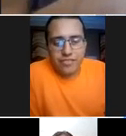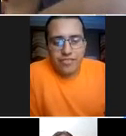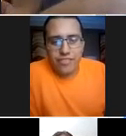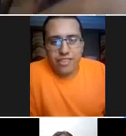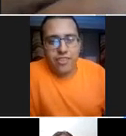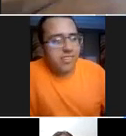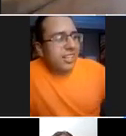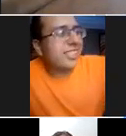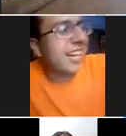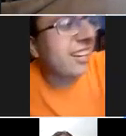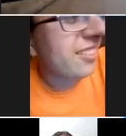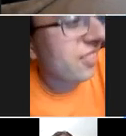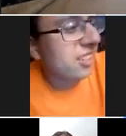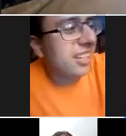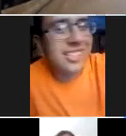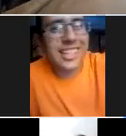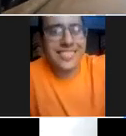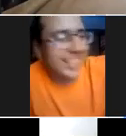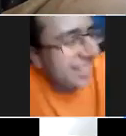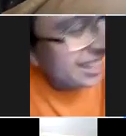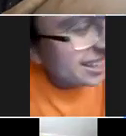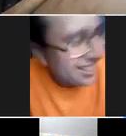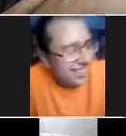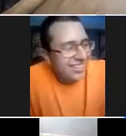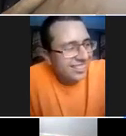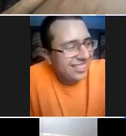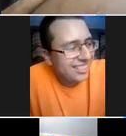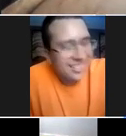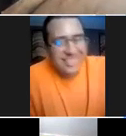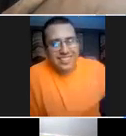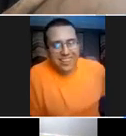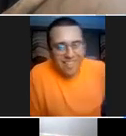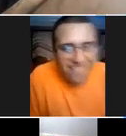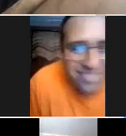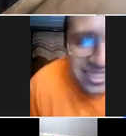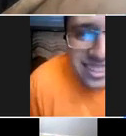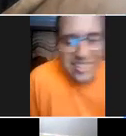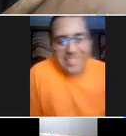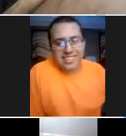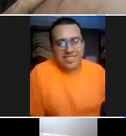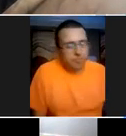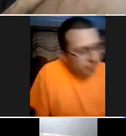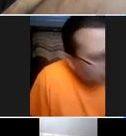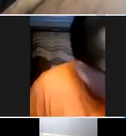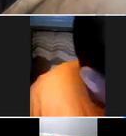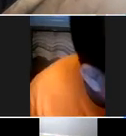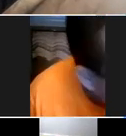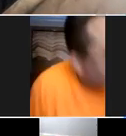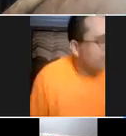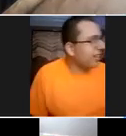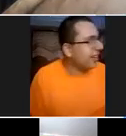ball. Full touchdown. Full touchdown. So it's the same thing. It's the same thing in Christ, you